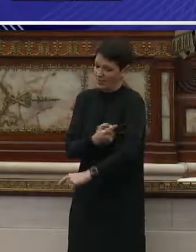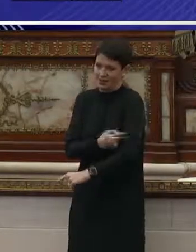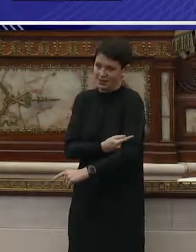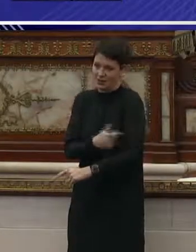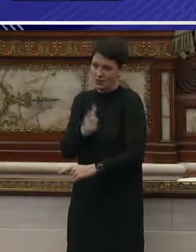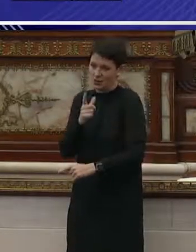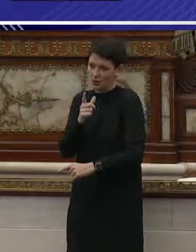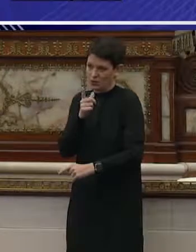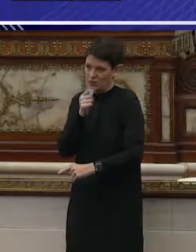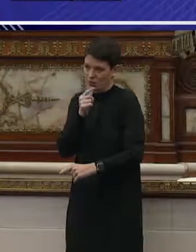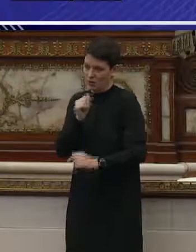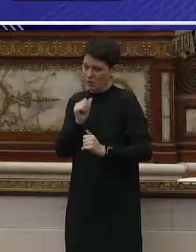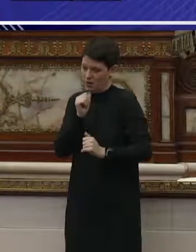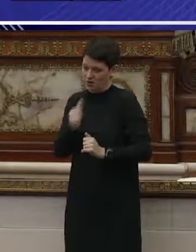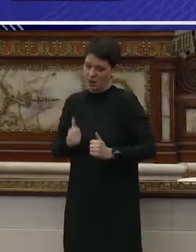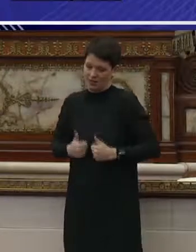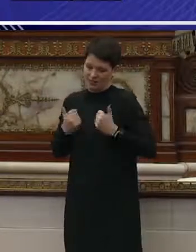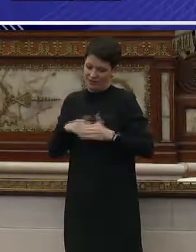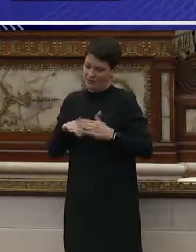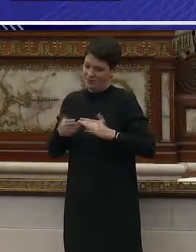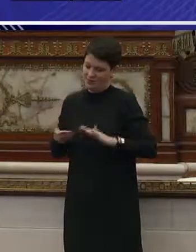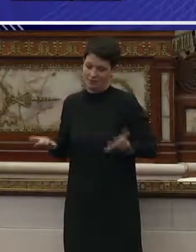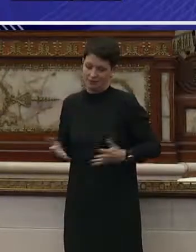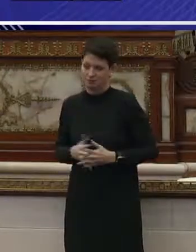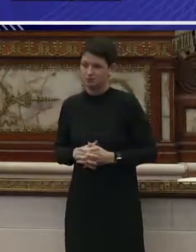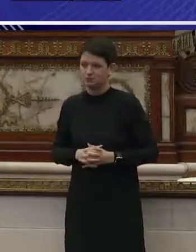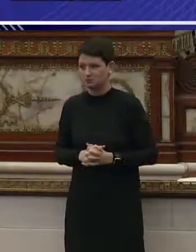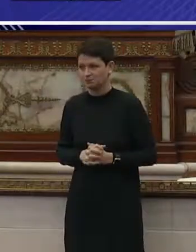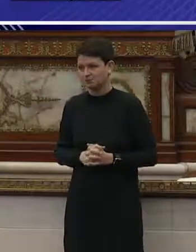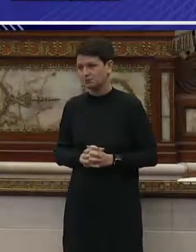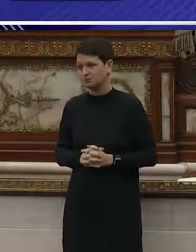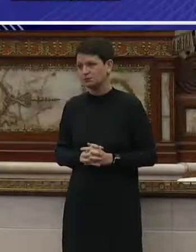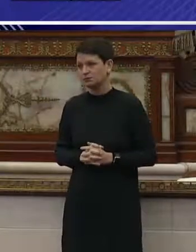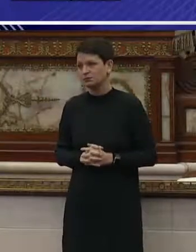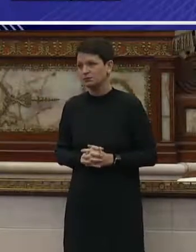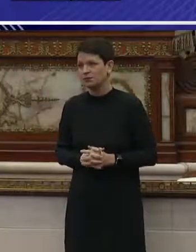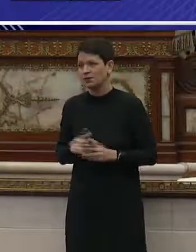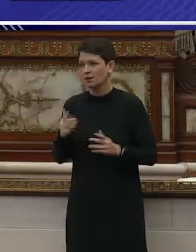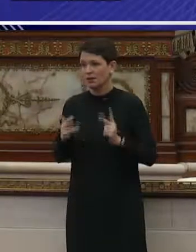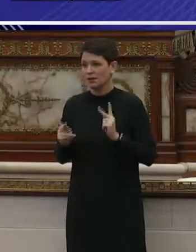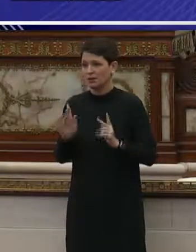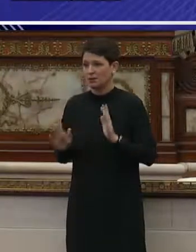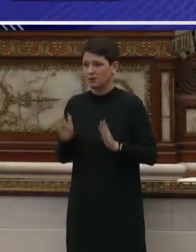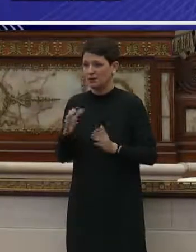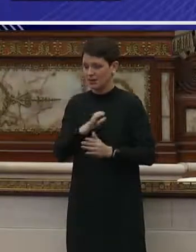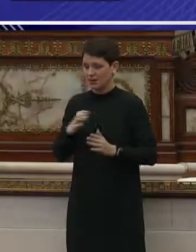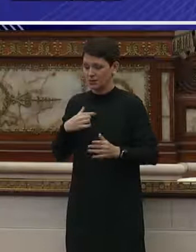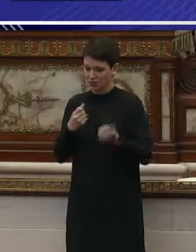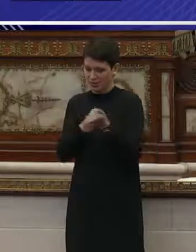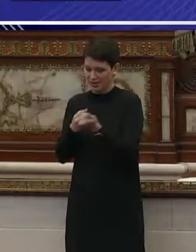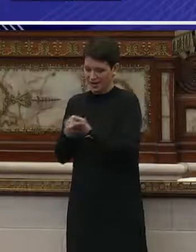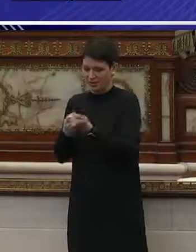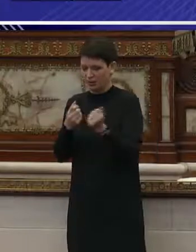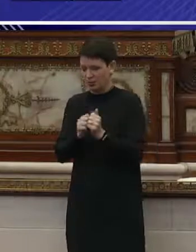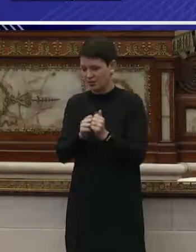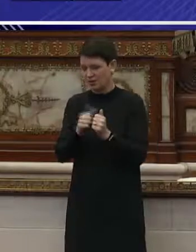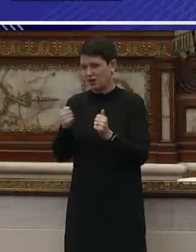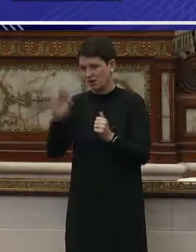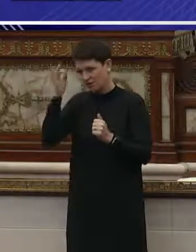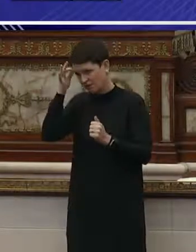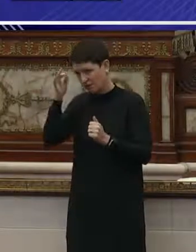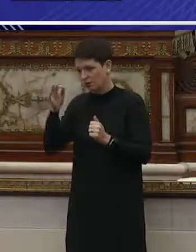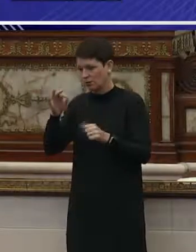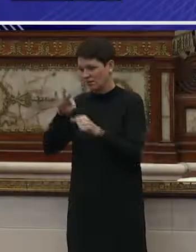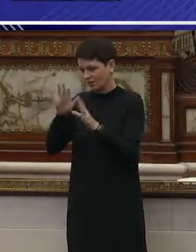that are non-city residents. Okay, that's helpful. Maybe that's something we as council could advocate for with our other state and federal